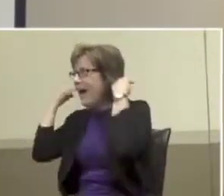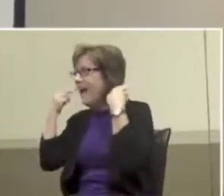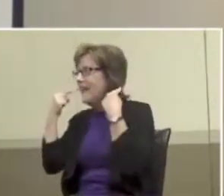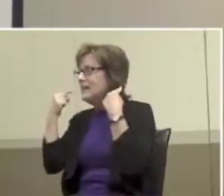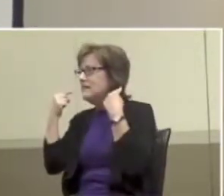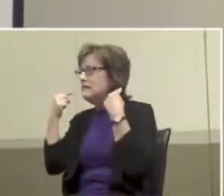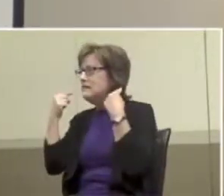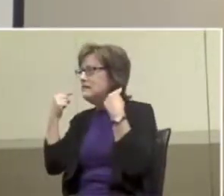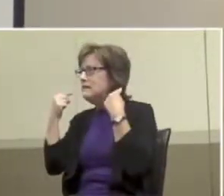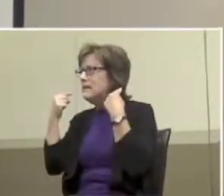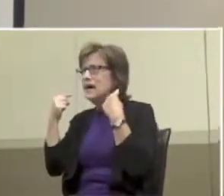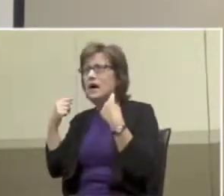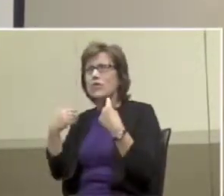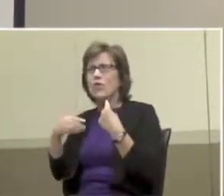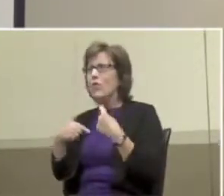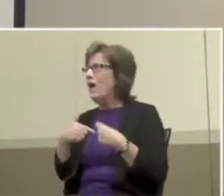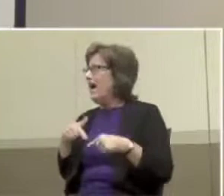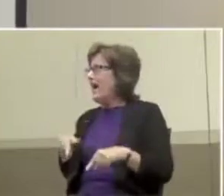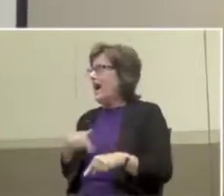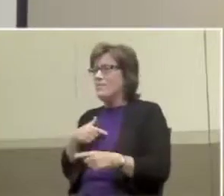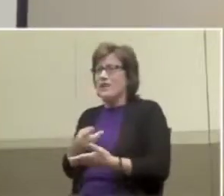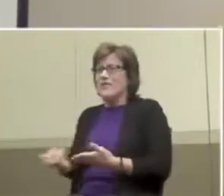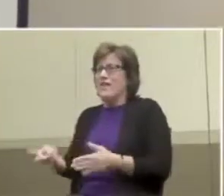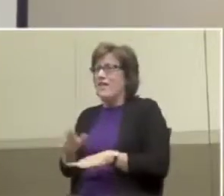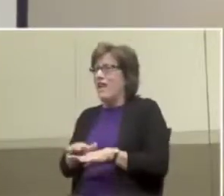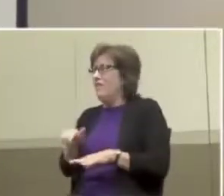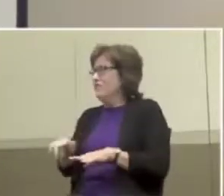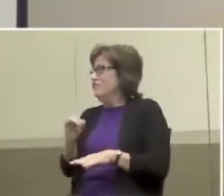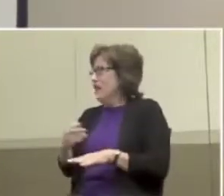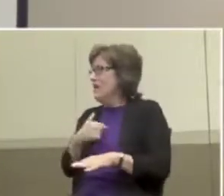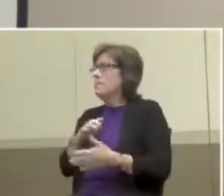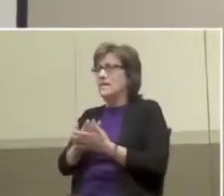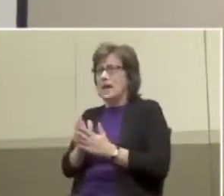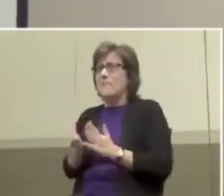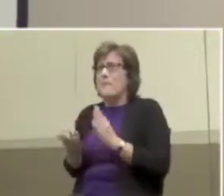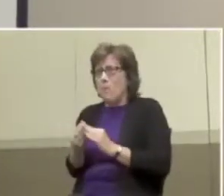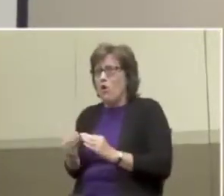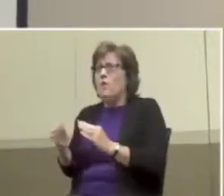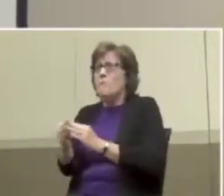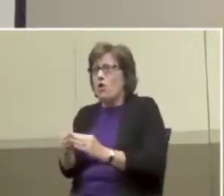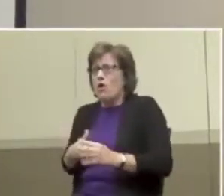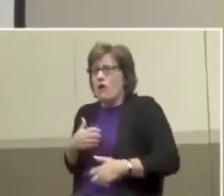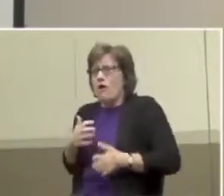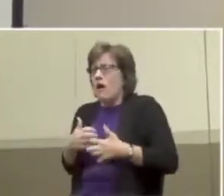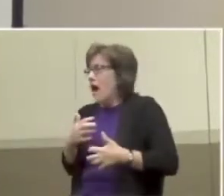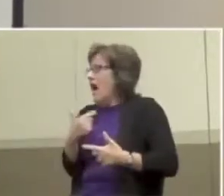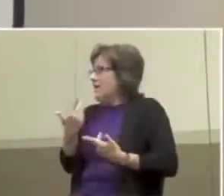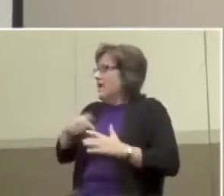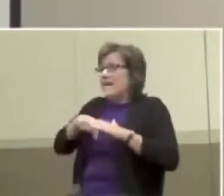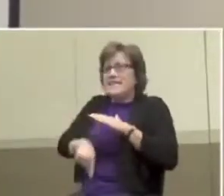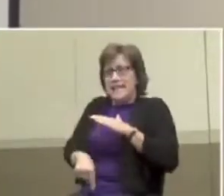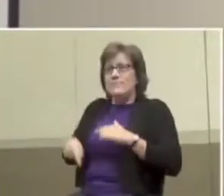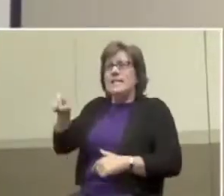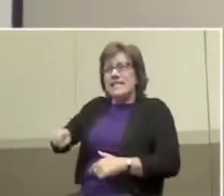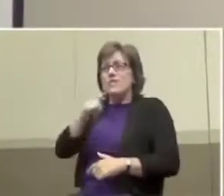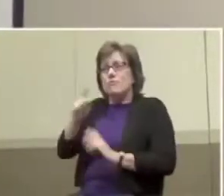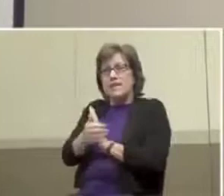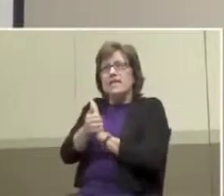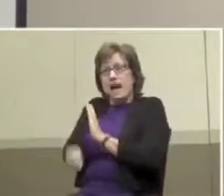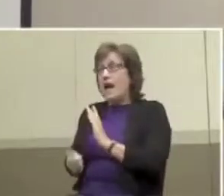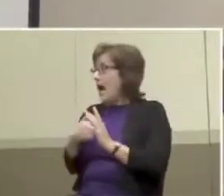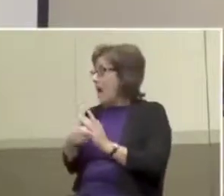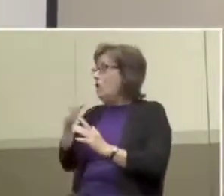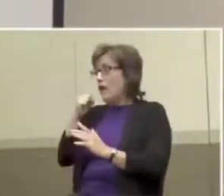fail in this job. And I got more and more anxious, and I have a deep core need to be competent and viewed incompetent. And I was an administrator, for God's